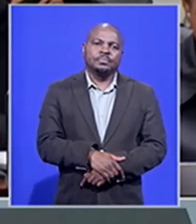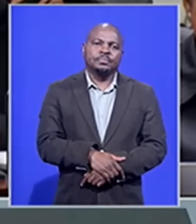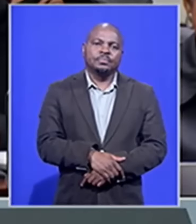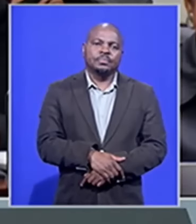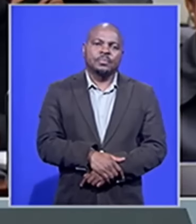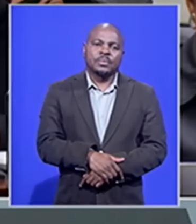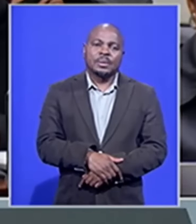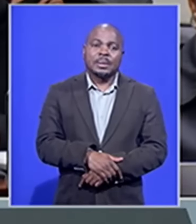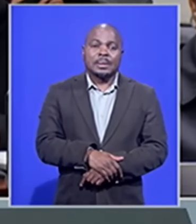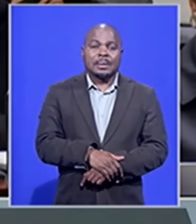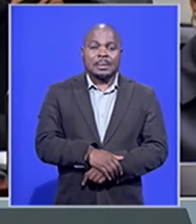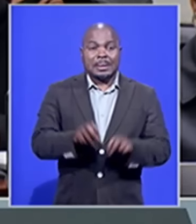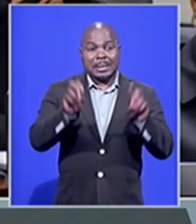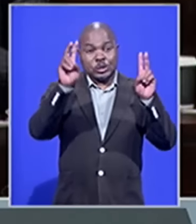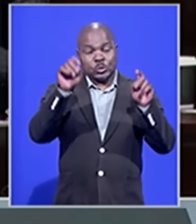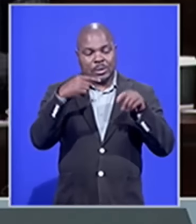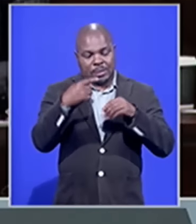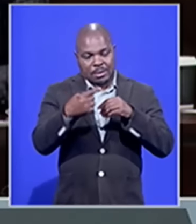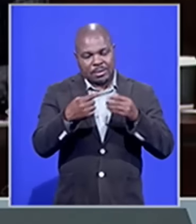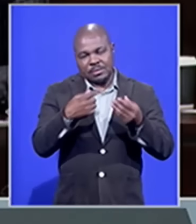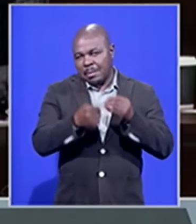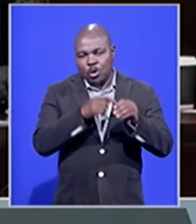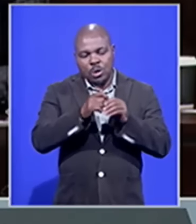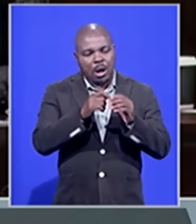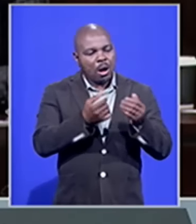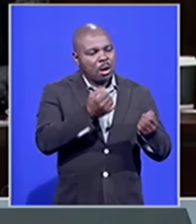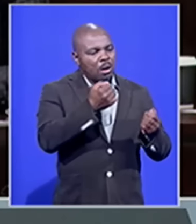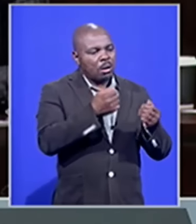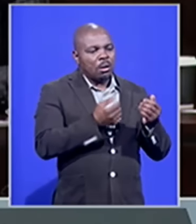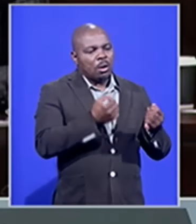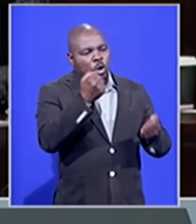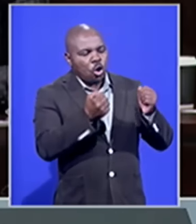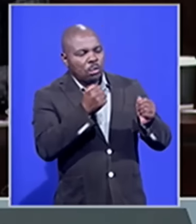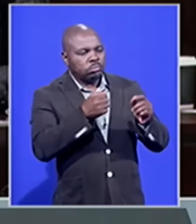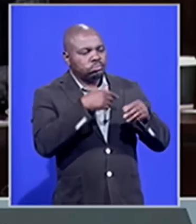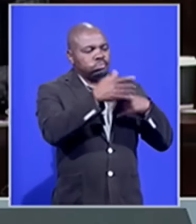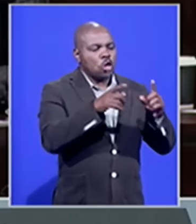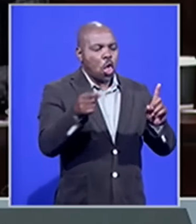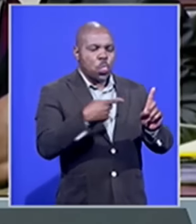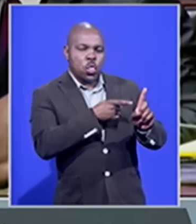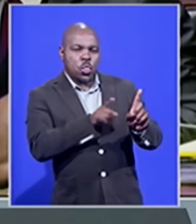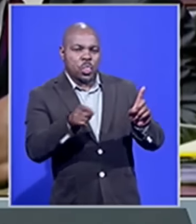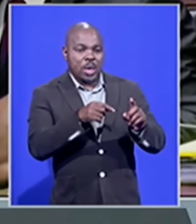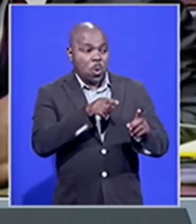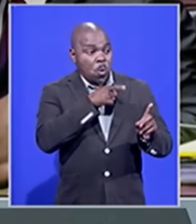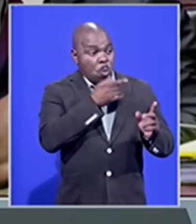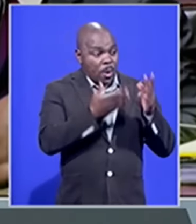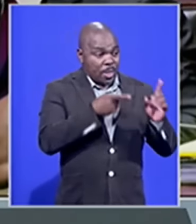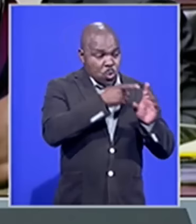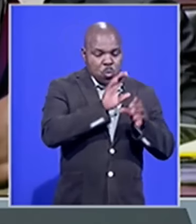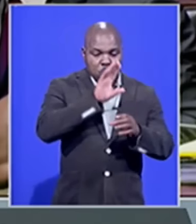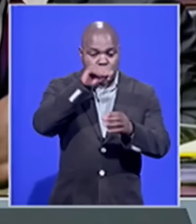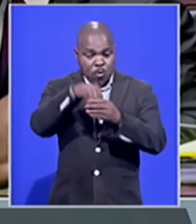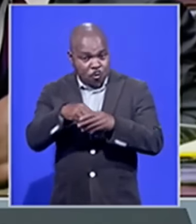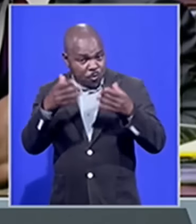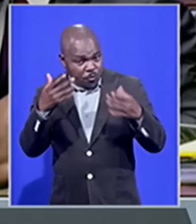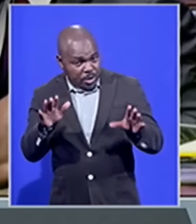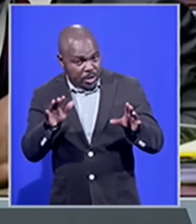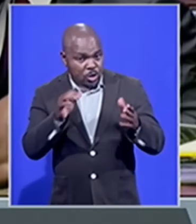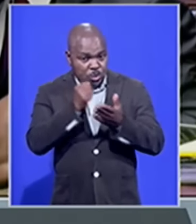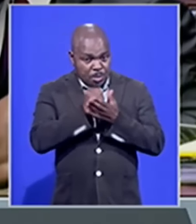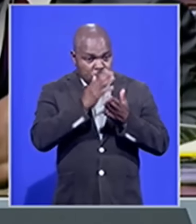The issue is an obstruction of justice question around him and whether he was party to the overall attempt to close